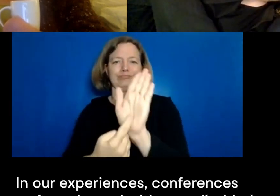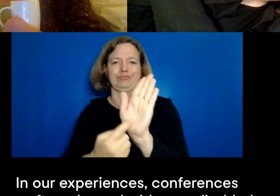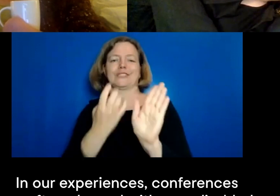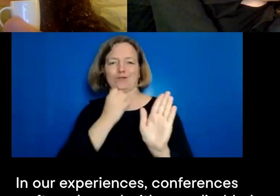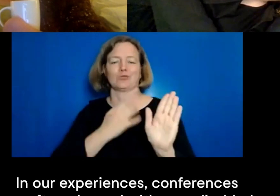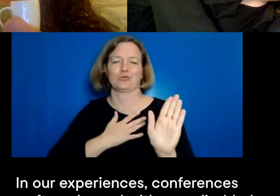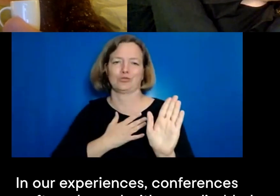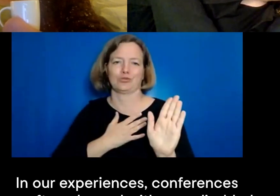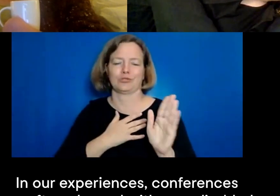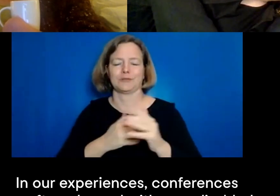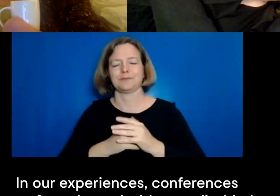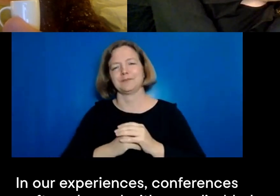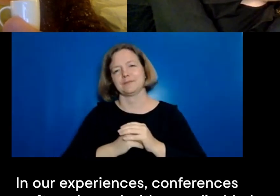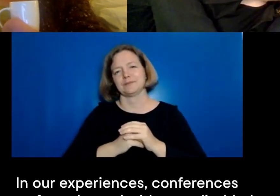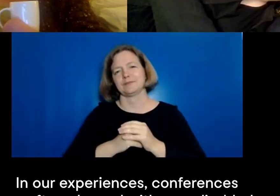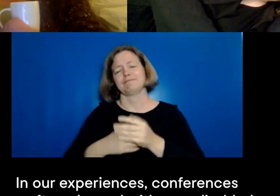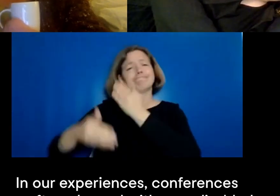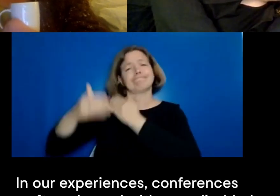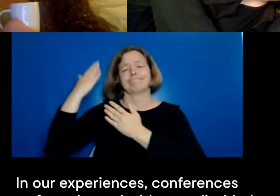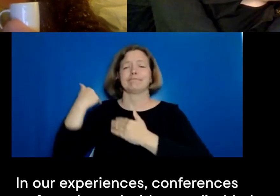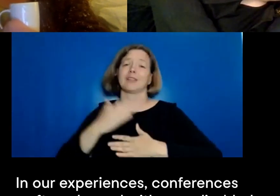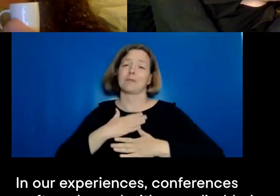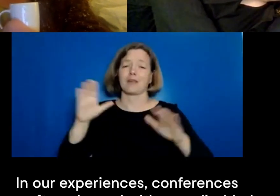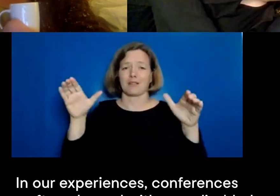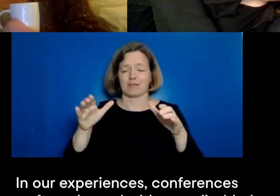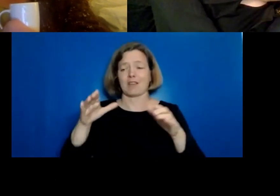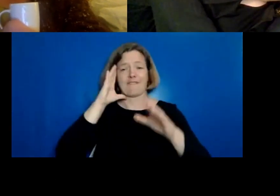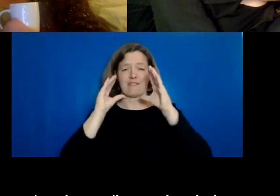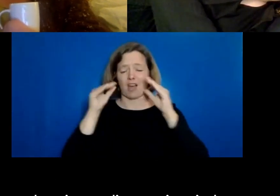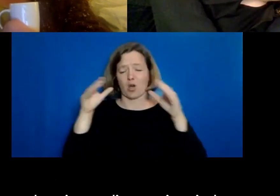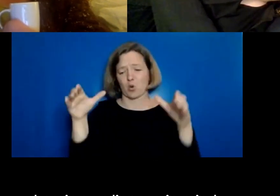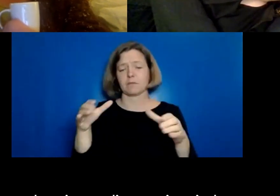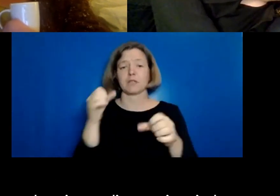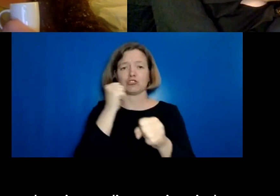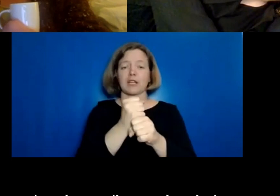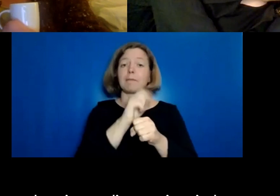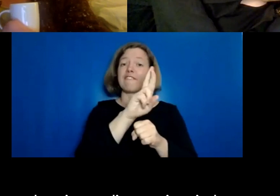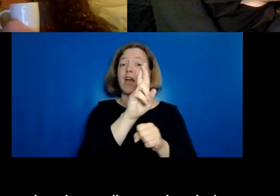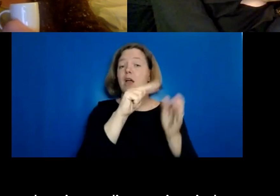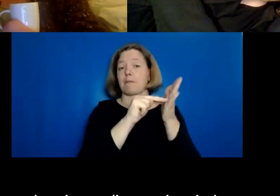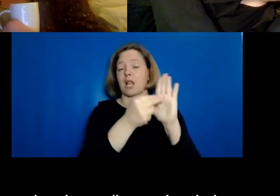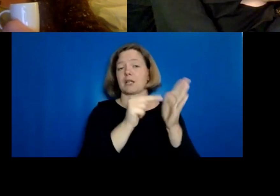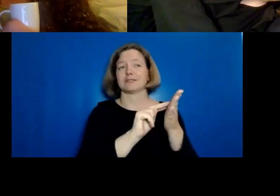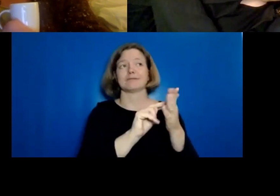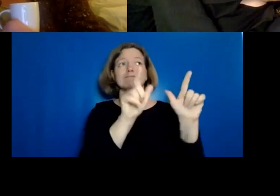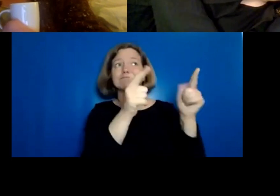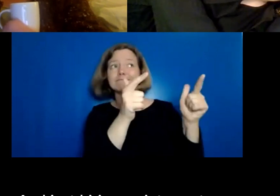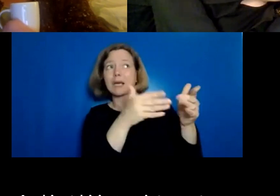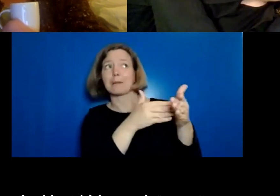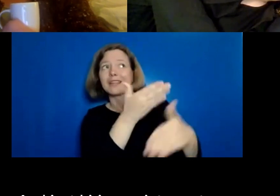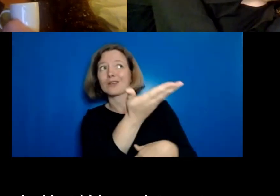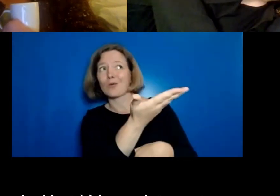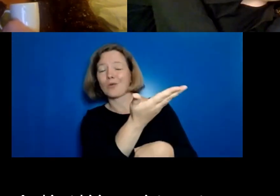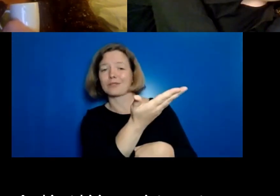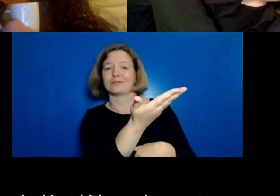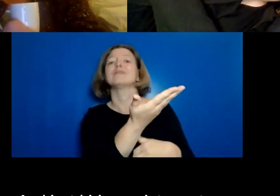experiences, conferences are often planned with non-disabled hearing audiences in mind.